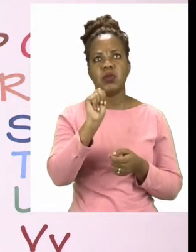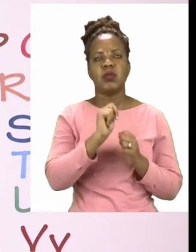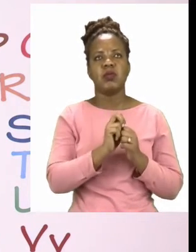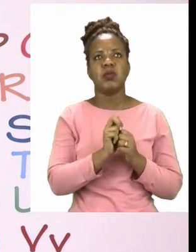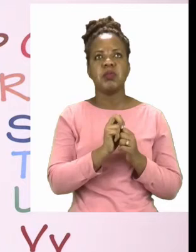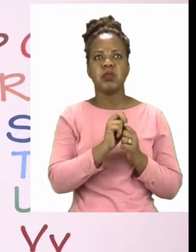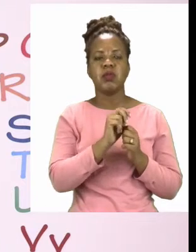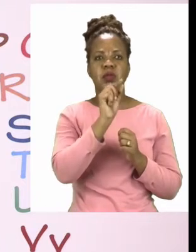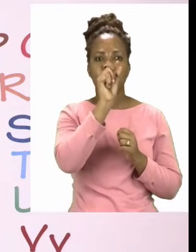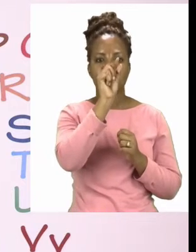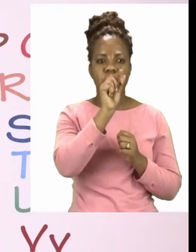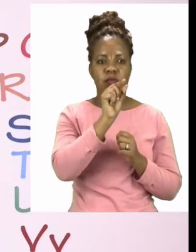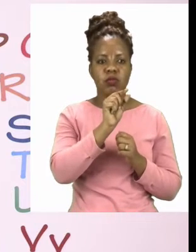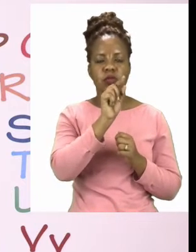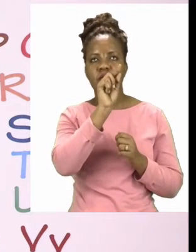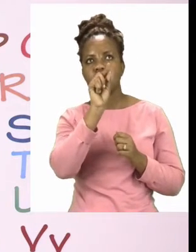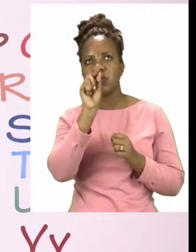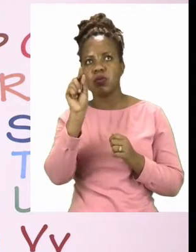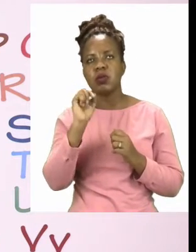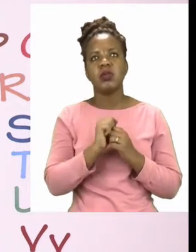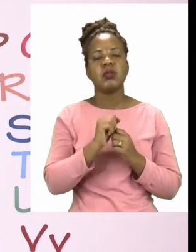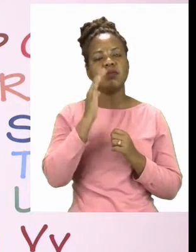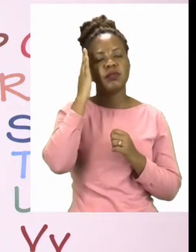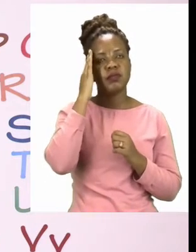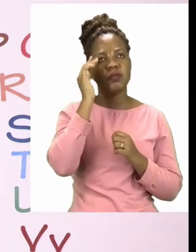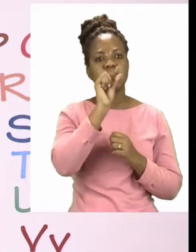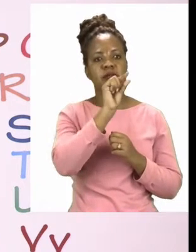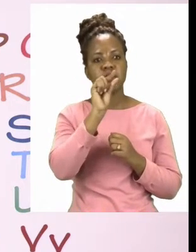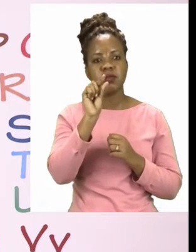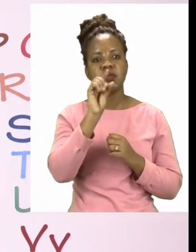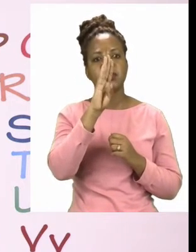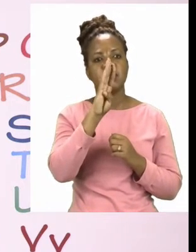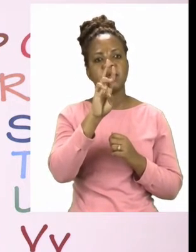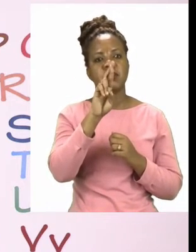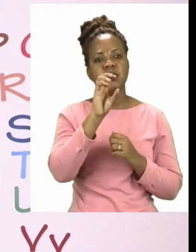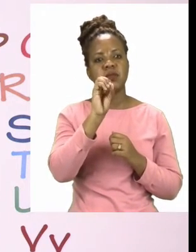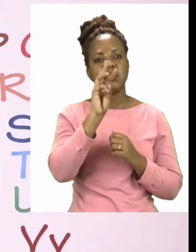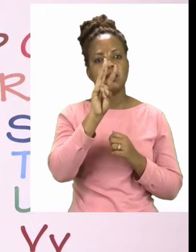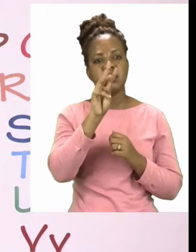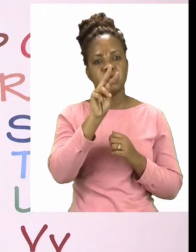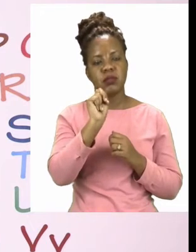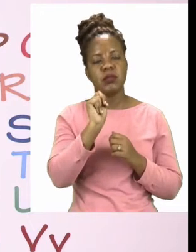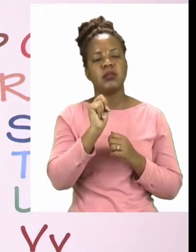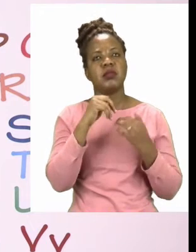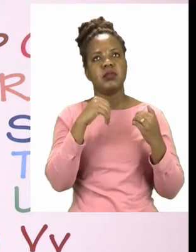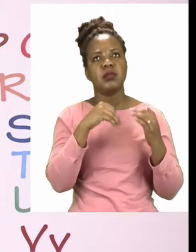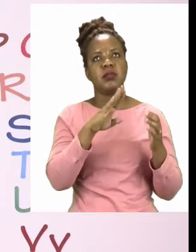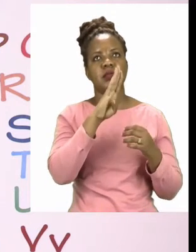with a B, so that is what we are going to be looking for. I'm going to start by going down.